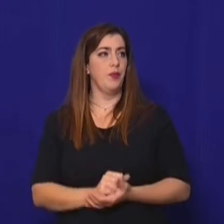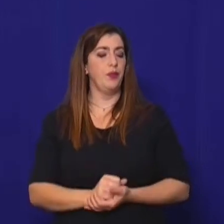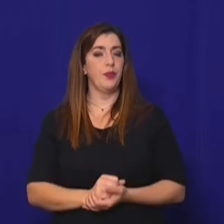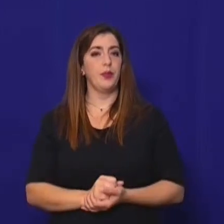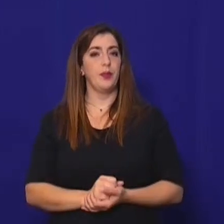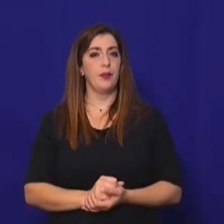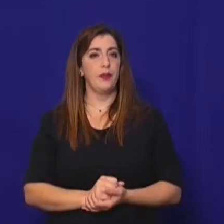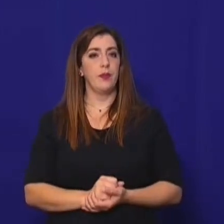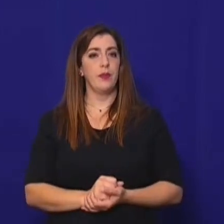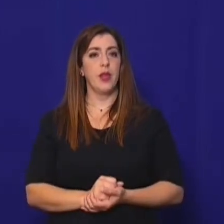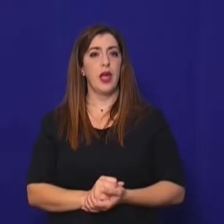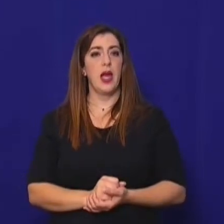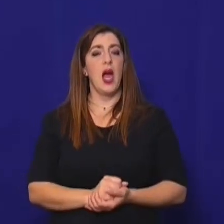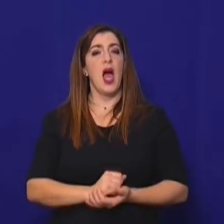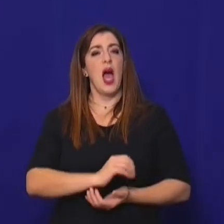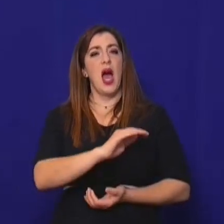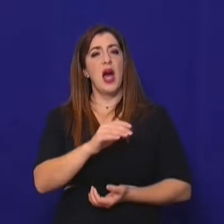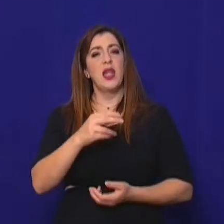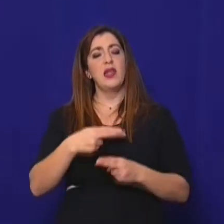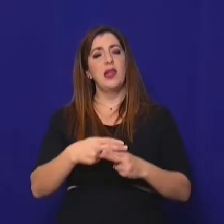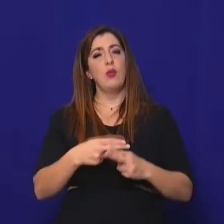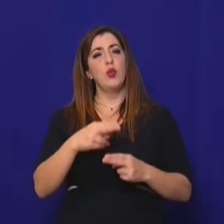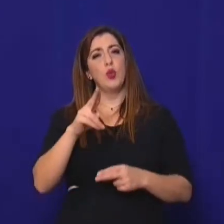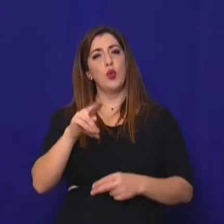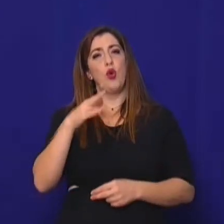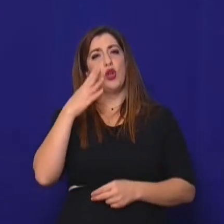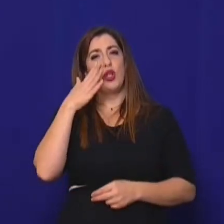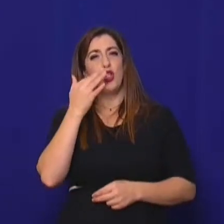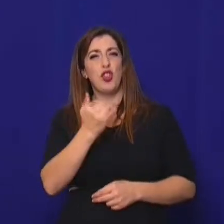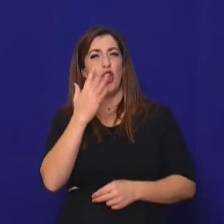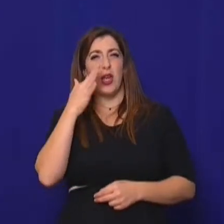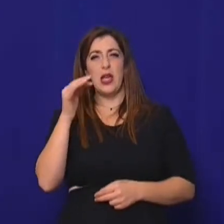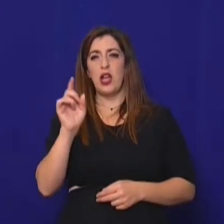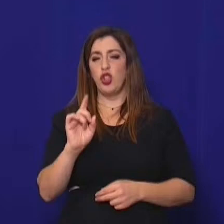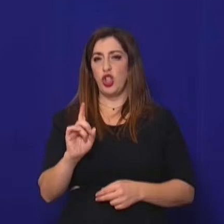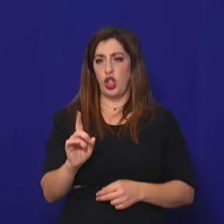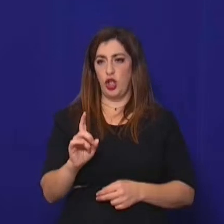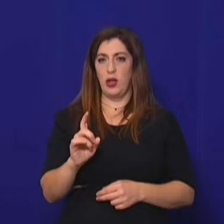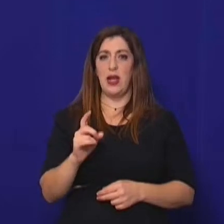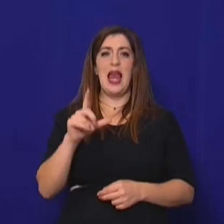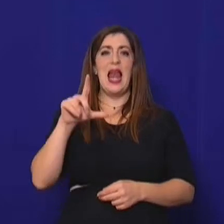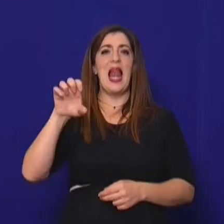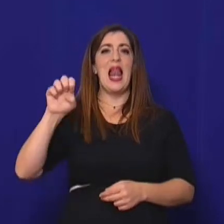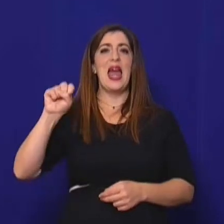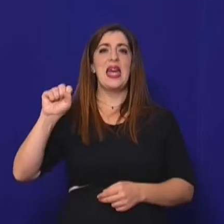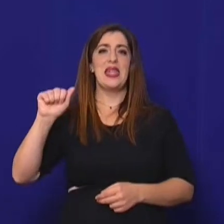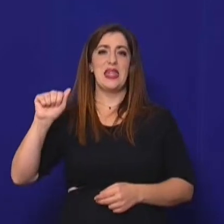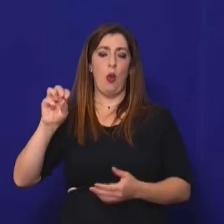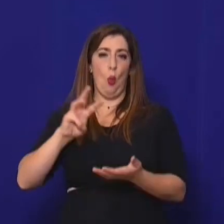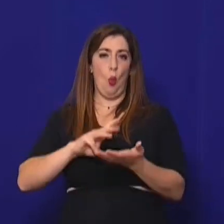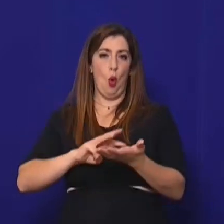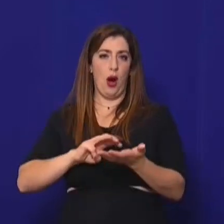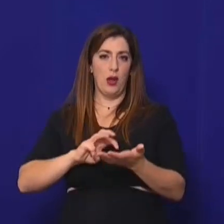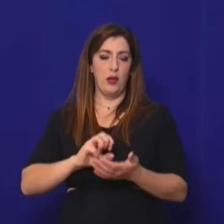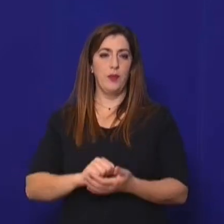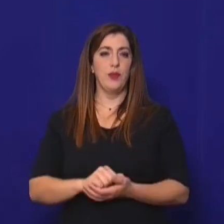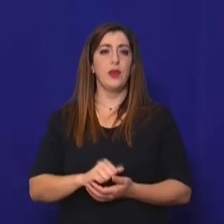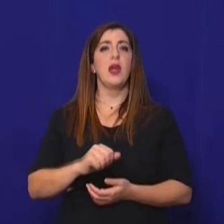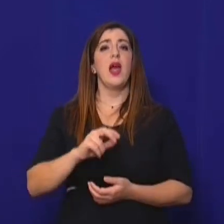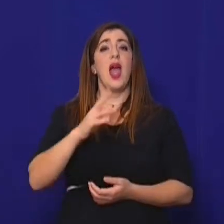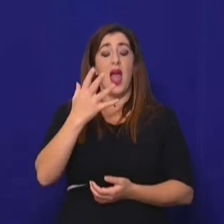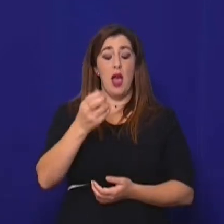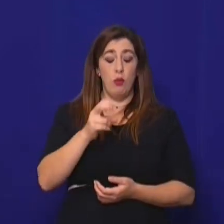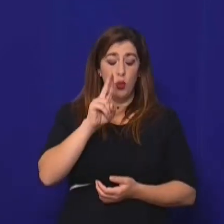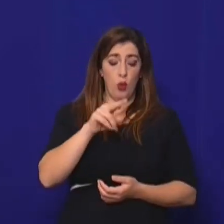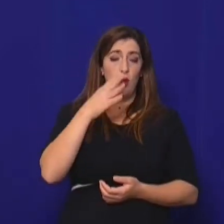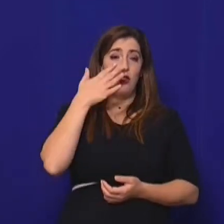ukoll l-inspections li qegħdin isiru minna tal-leża, hemm inspections ukoll bħal ta' Transport Malta li qegħdin isiru